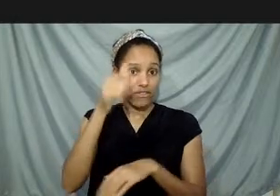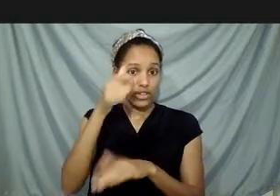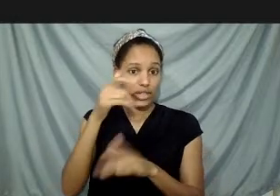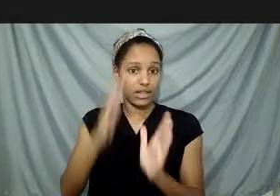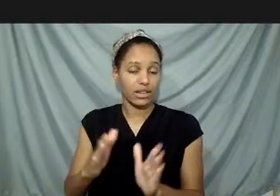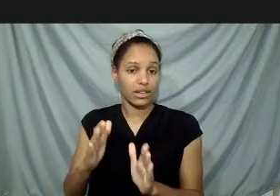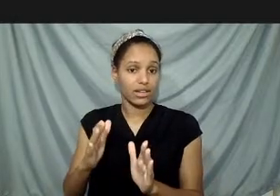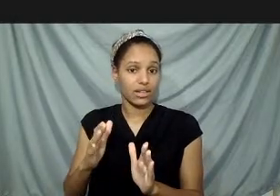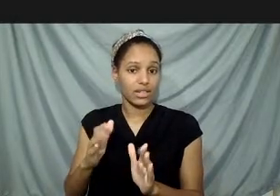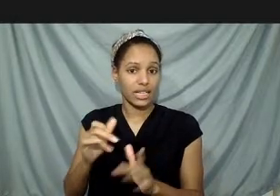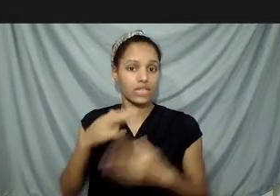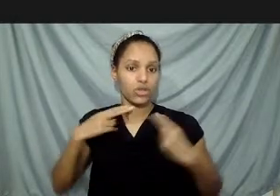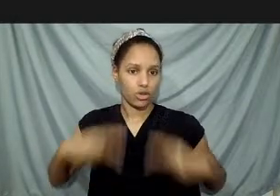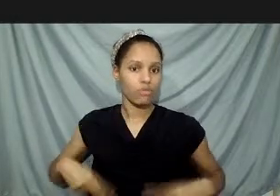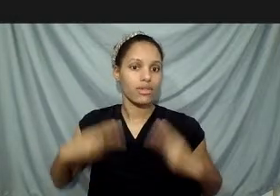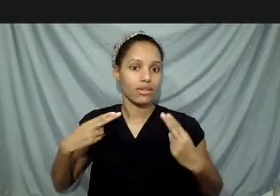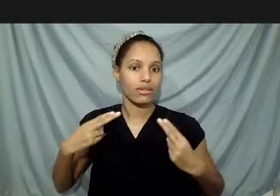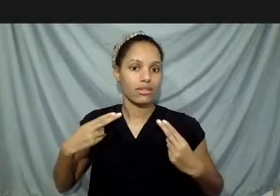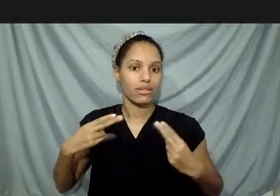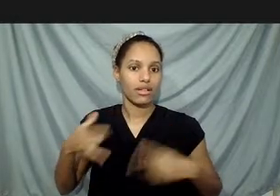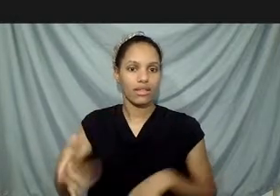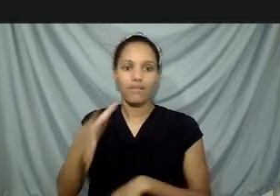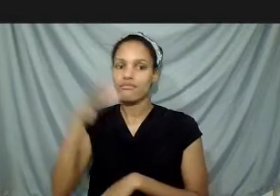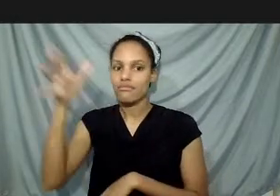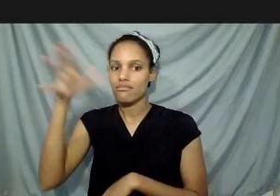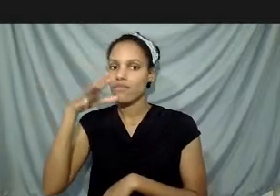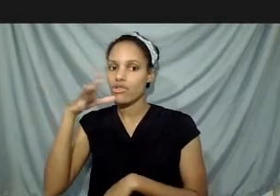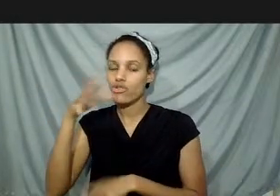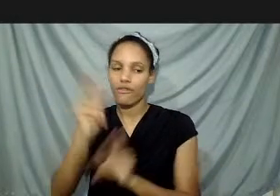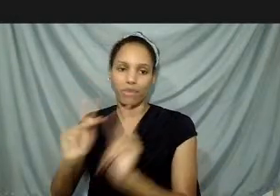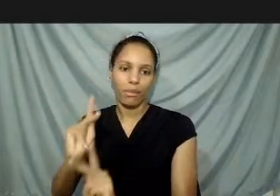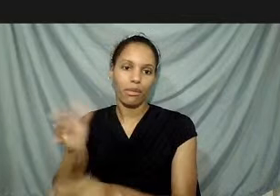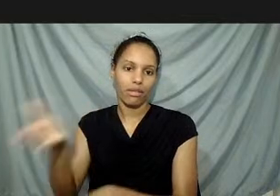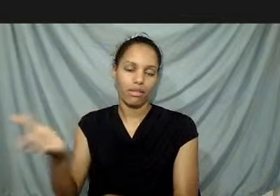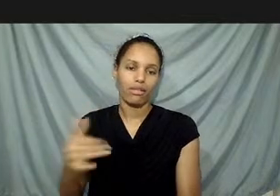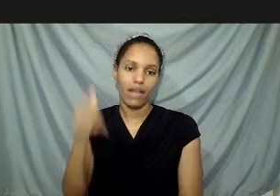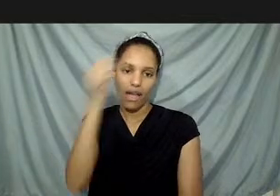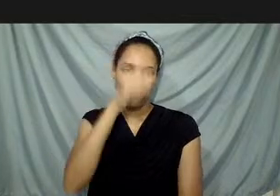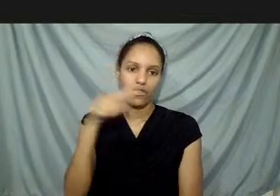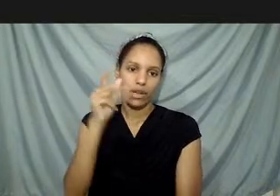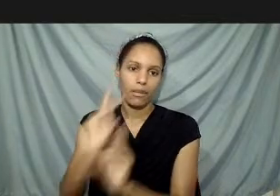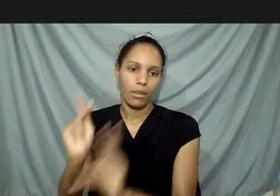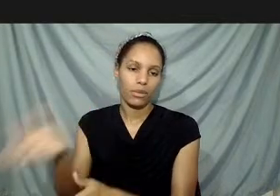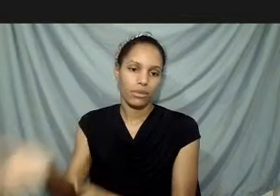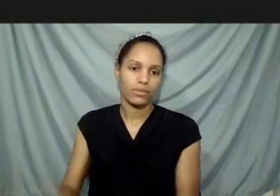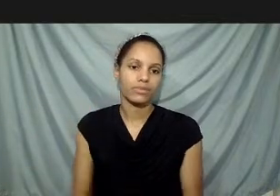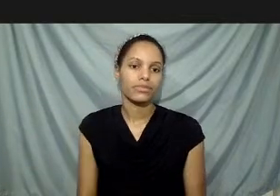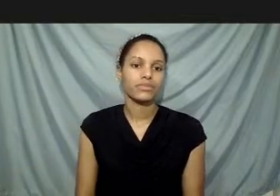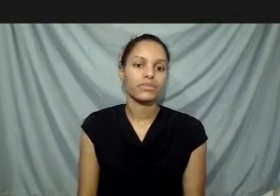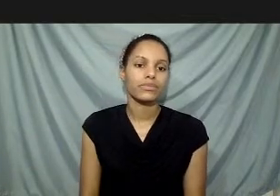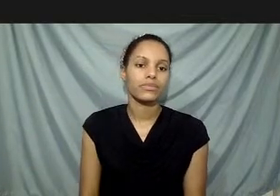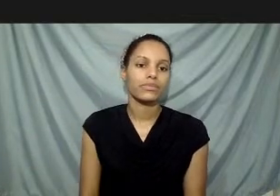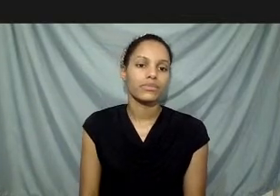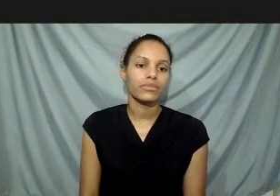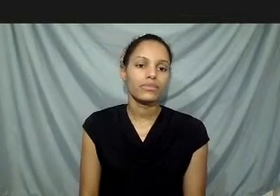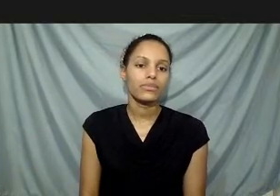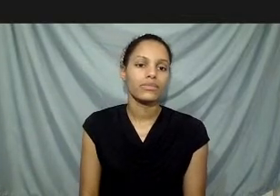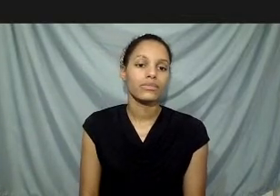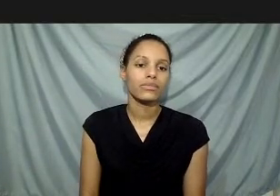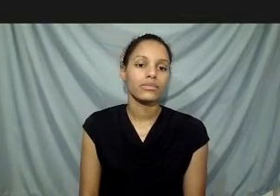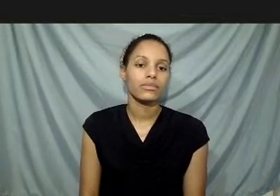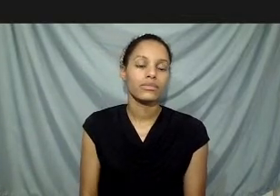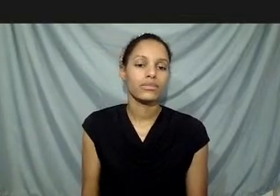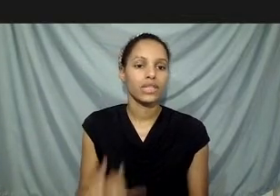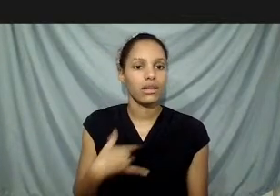mother of creation, it's the mother of civilization, it's the mother of people. Okay. Right. But I wanted to hurry. Because I heard you,